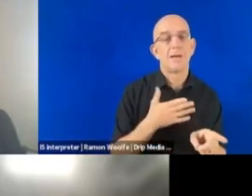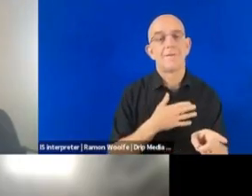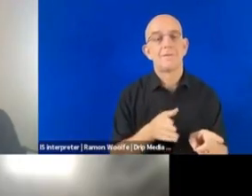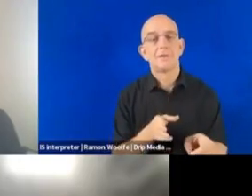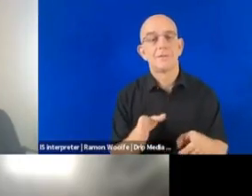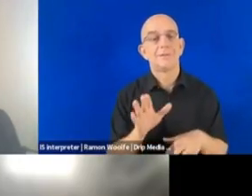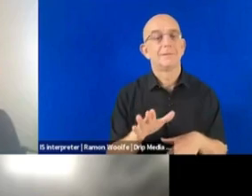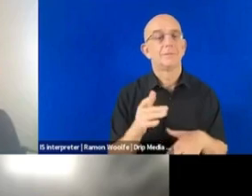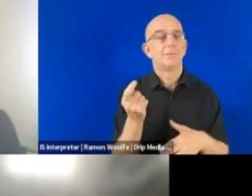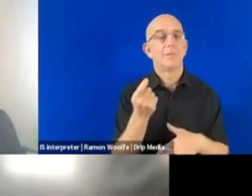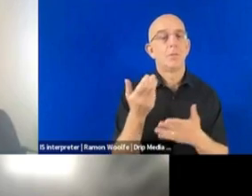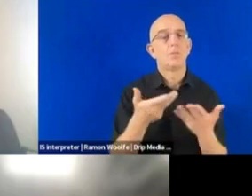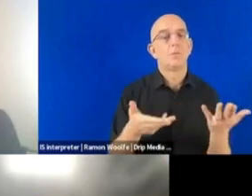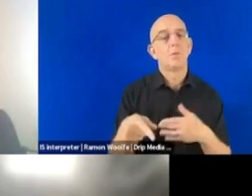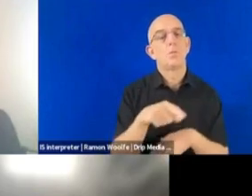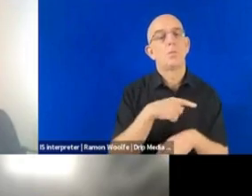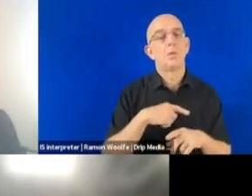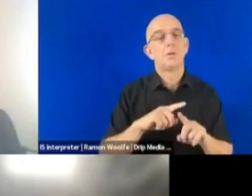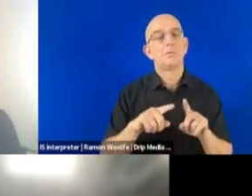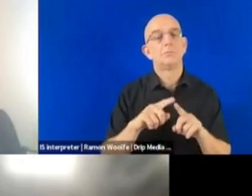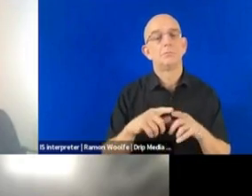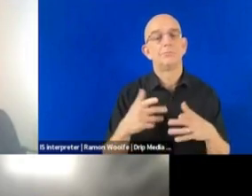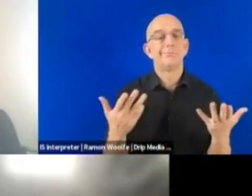So looking ahead, we are working towards